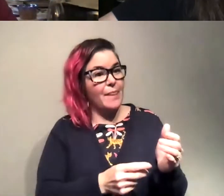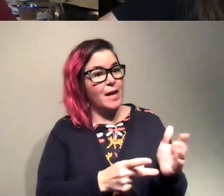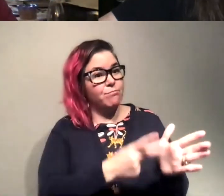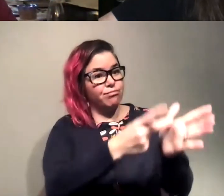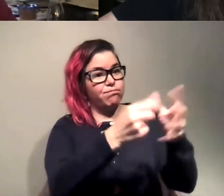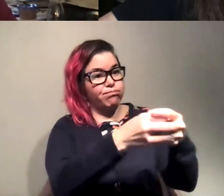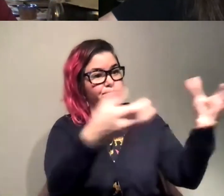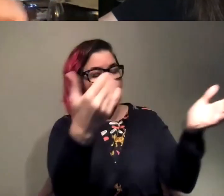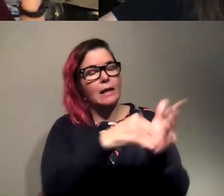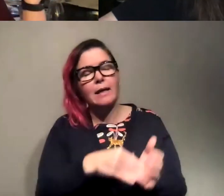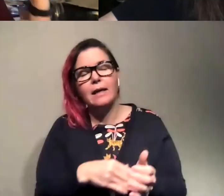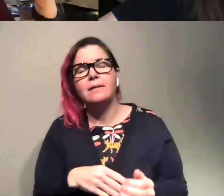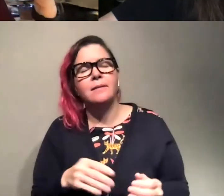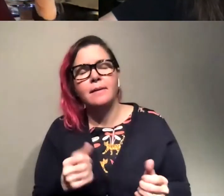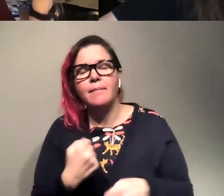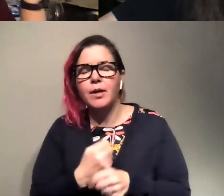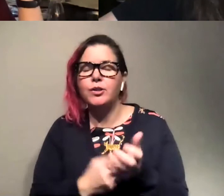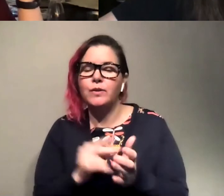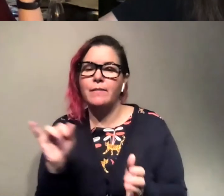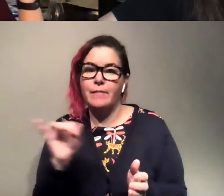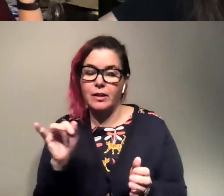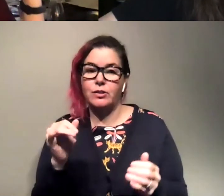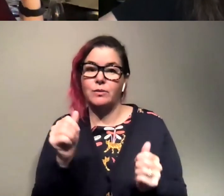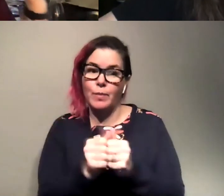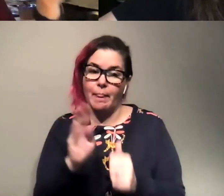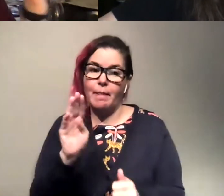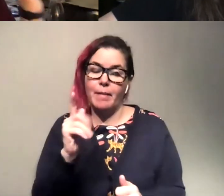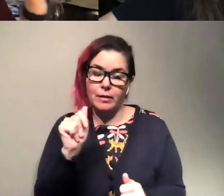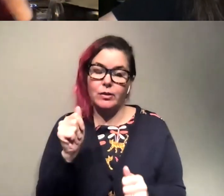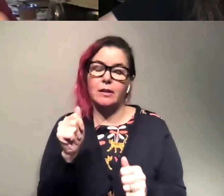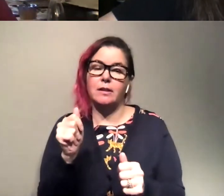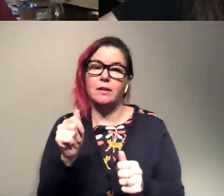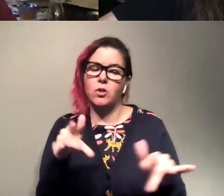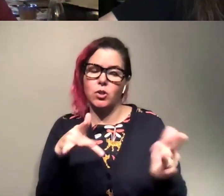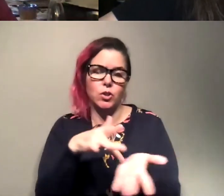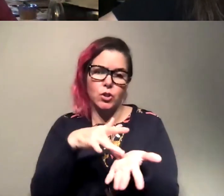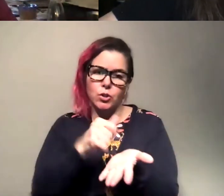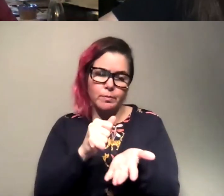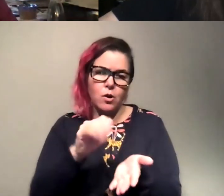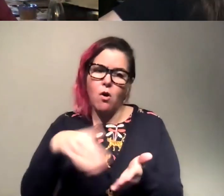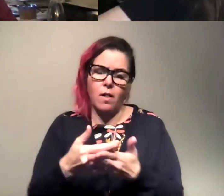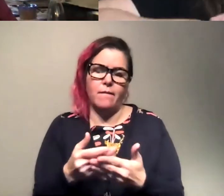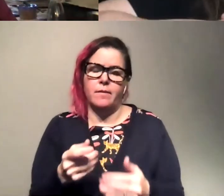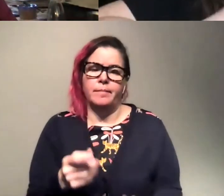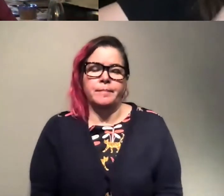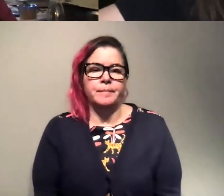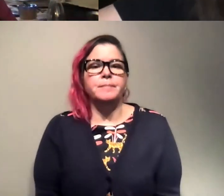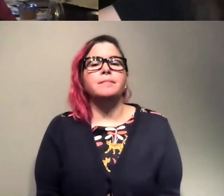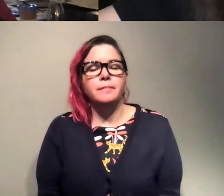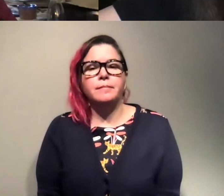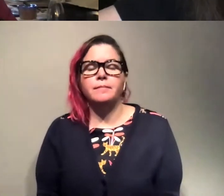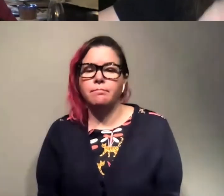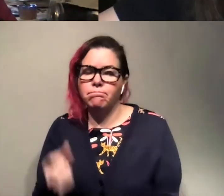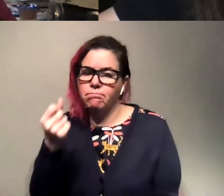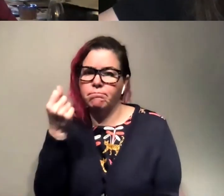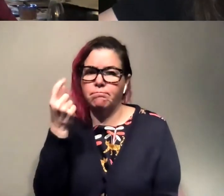sure that if there's an infection where there's bacteria present, that we're really getting rid of all of that there. Awesome, for sure. That can